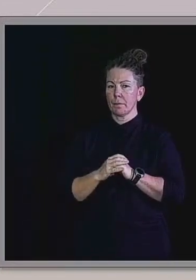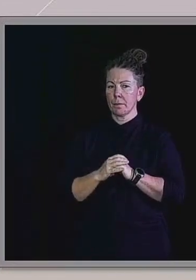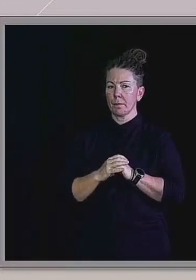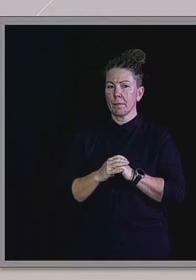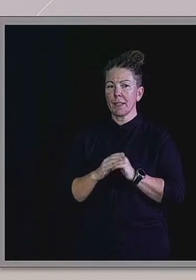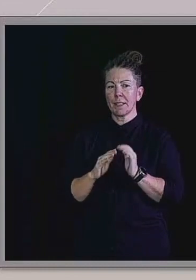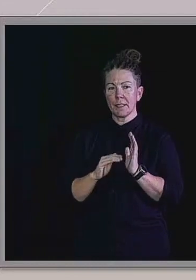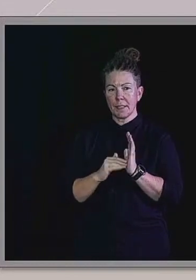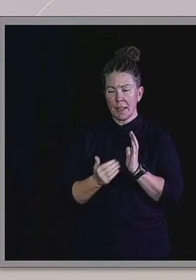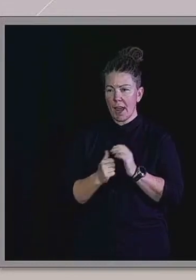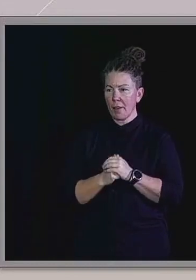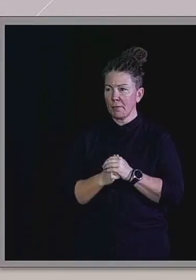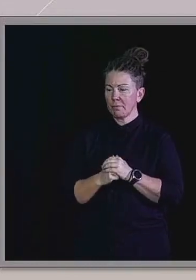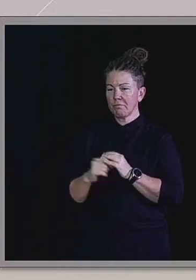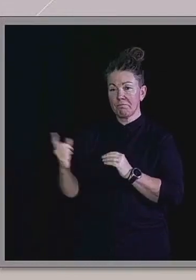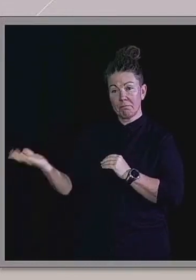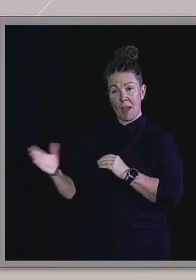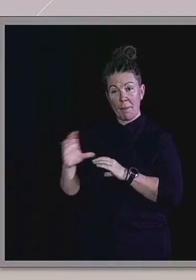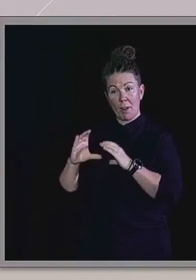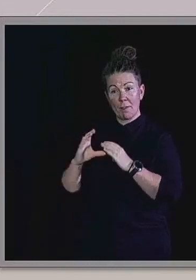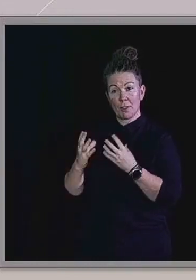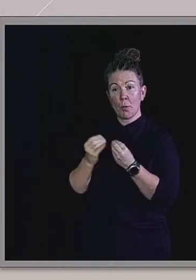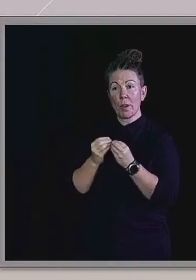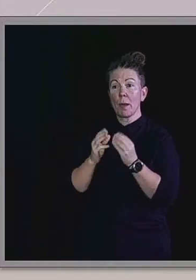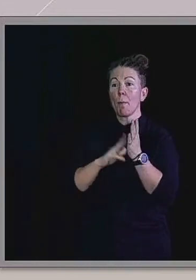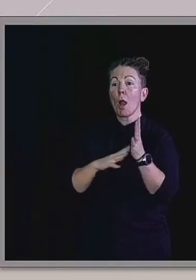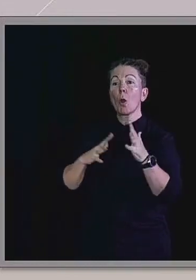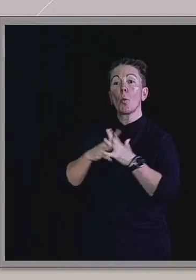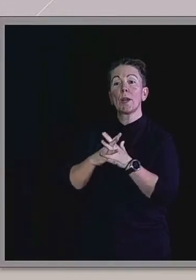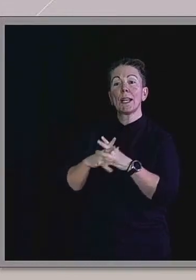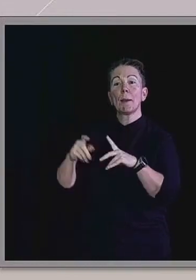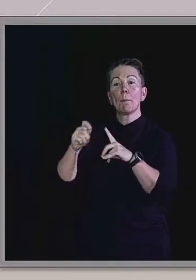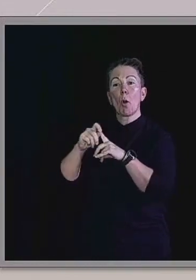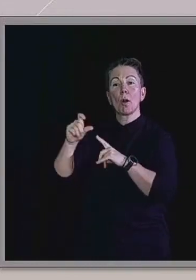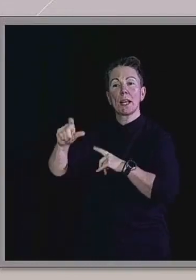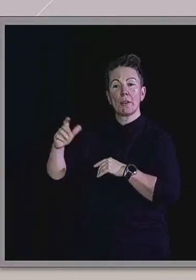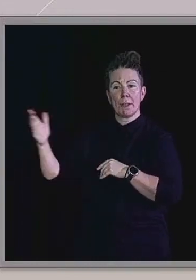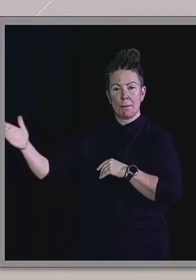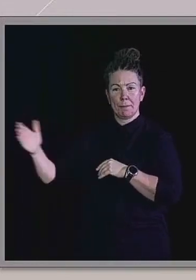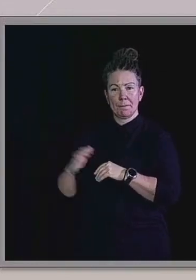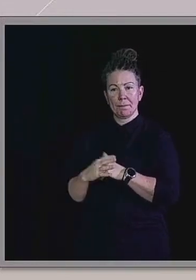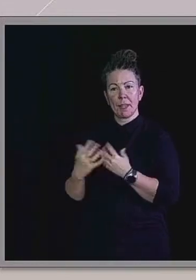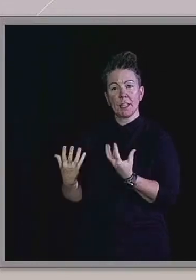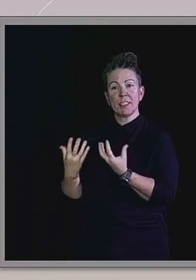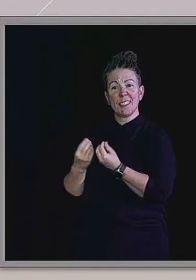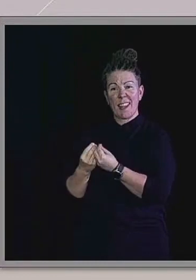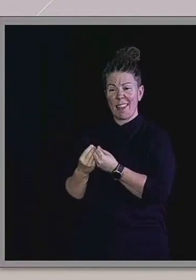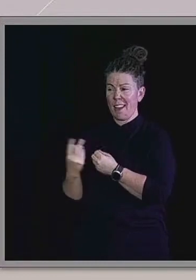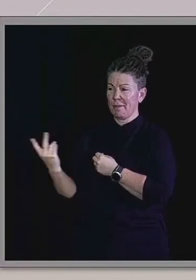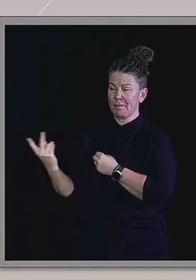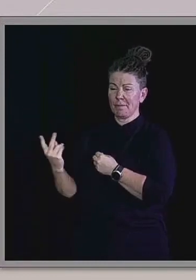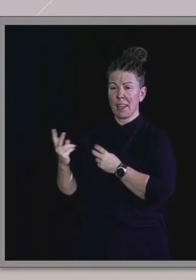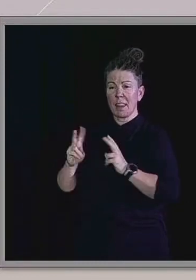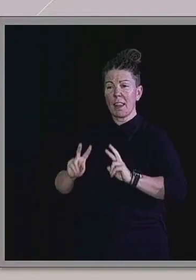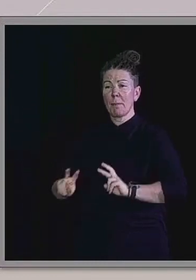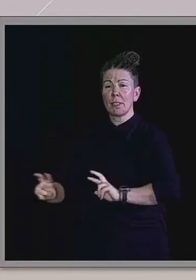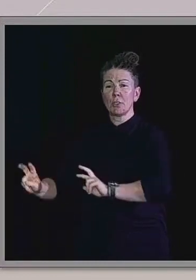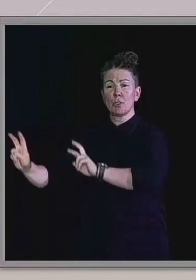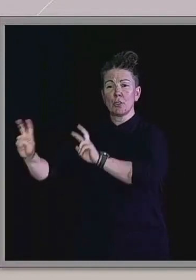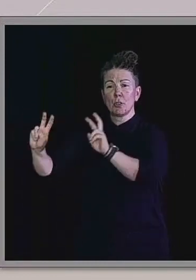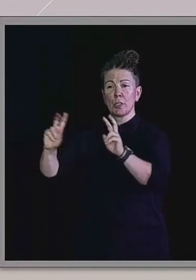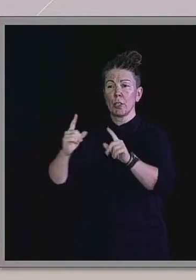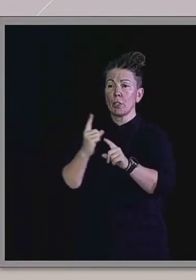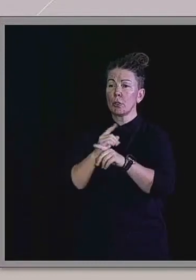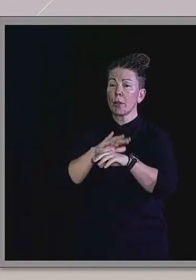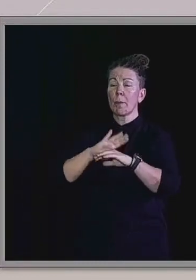Now, I'm in conversation today with Michael Woodley and Paul Cleary. Together, they have been touring the country talking about First